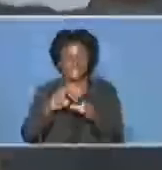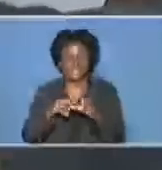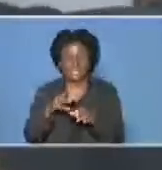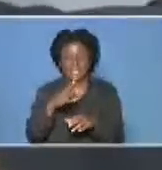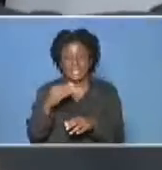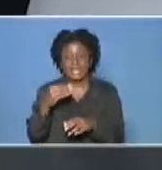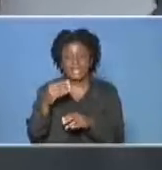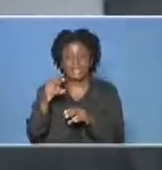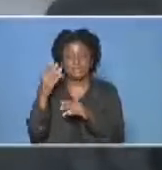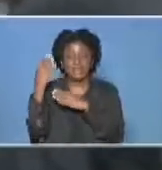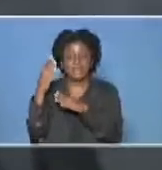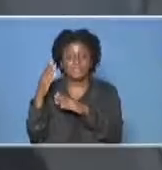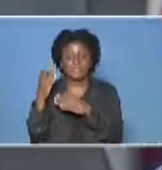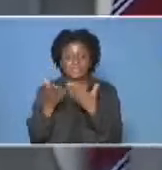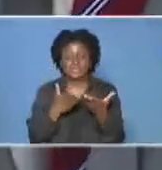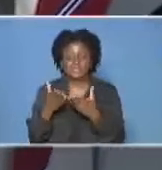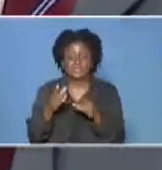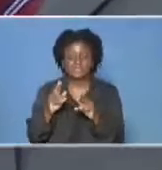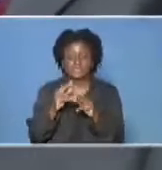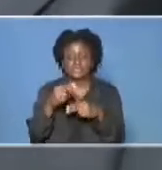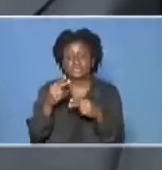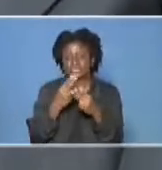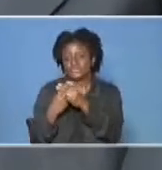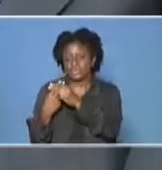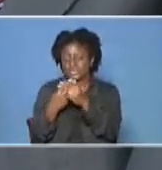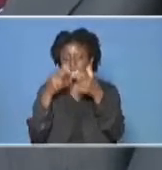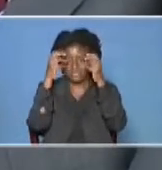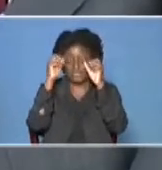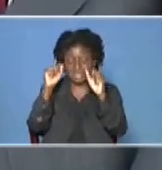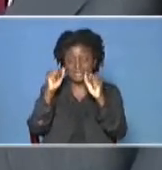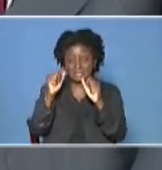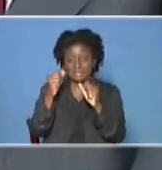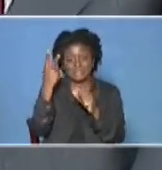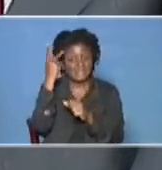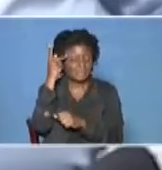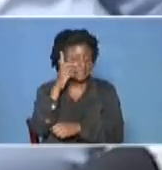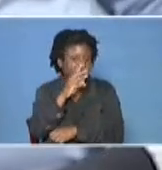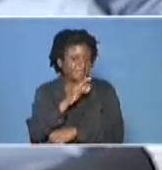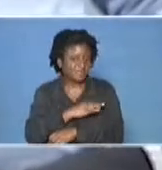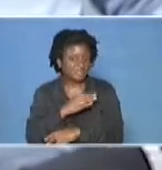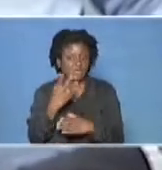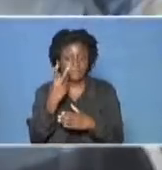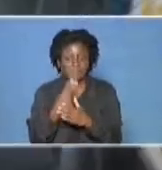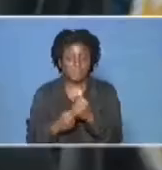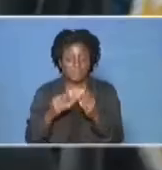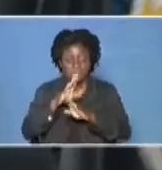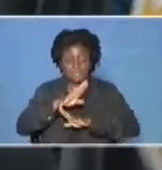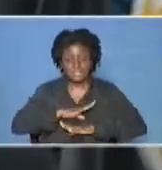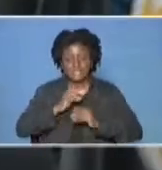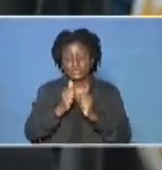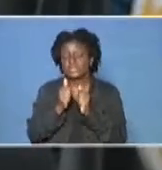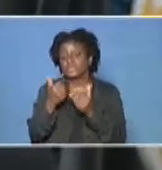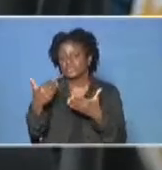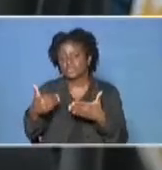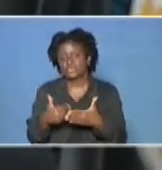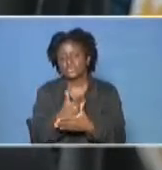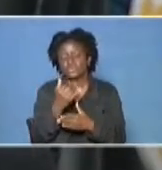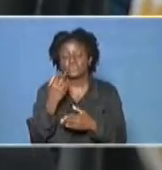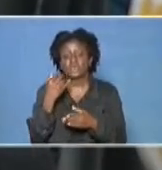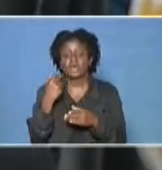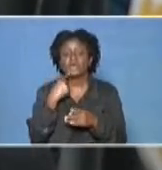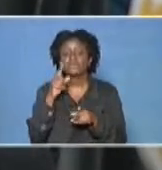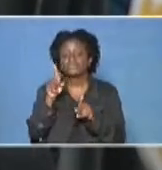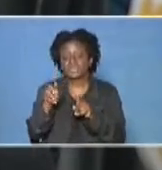Union President Kimsley Ferguson both pleased with the new agreement. It is without a doubt that the staff